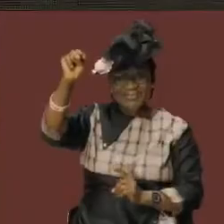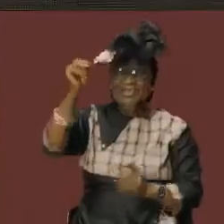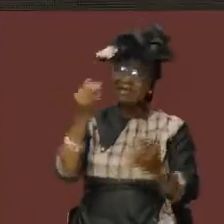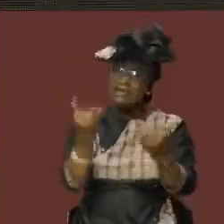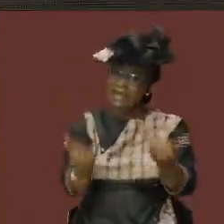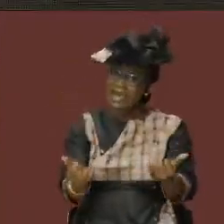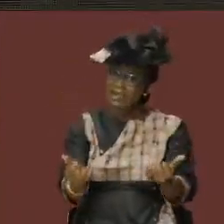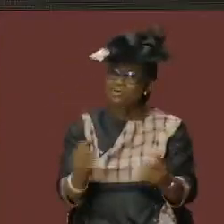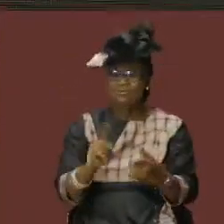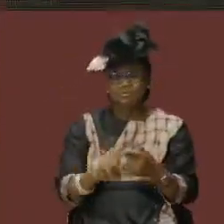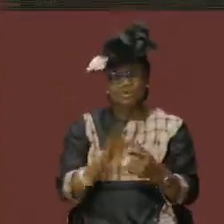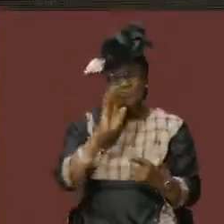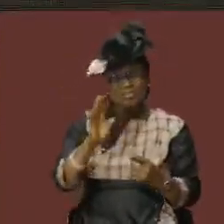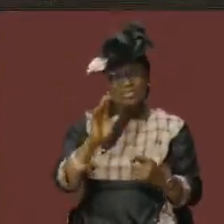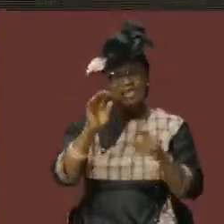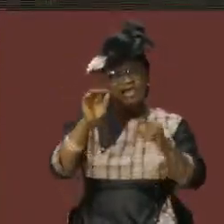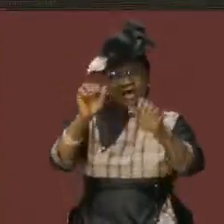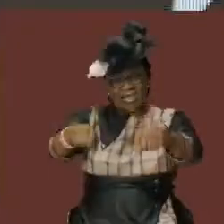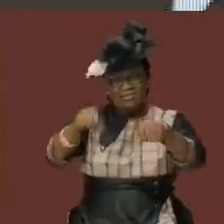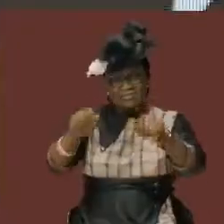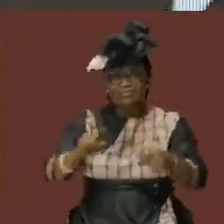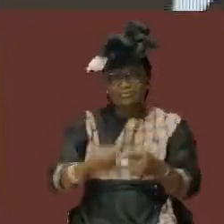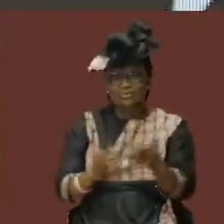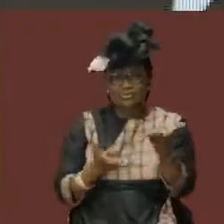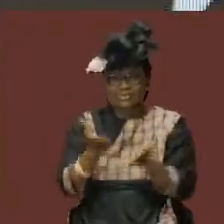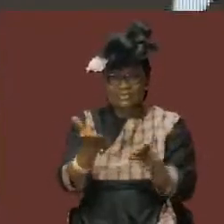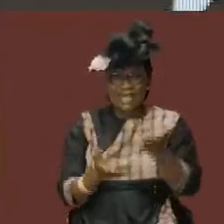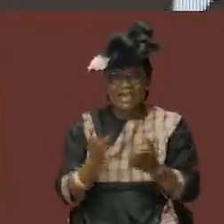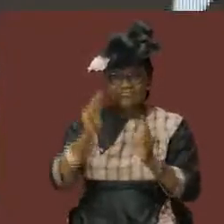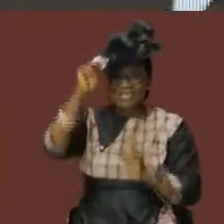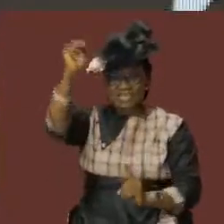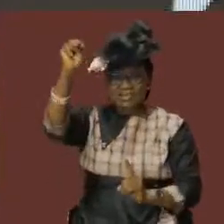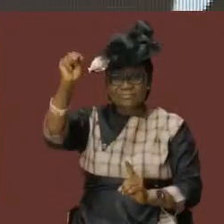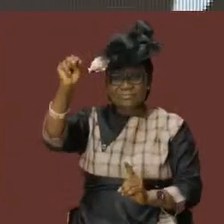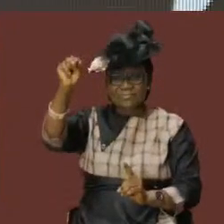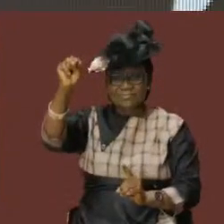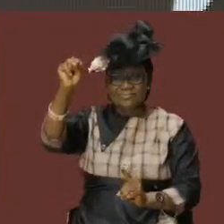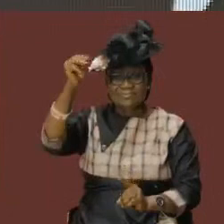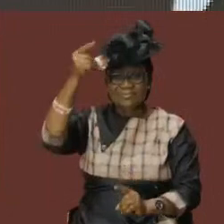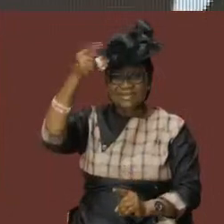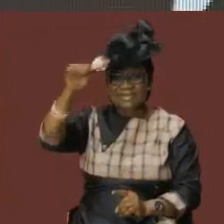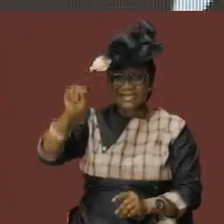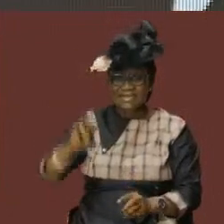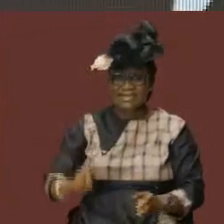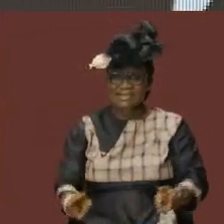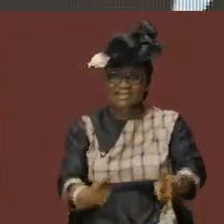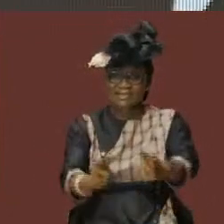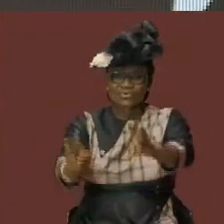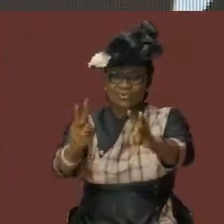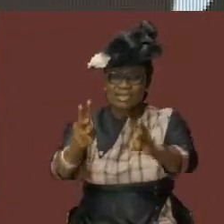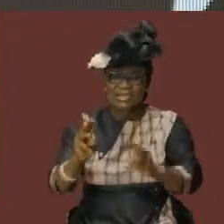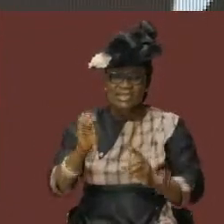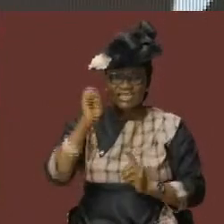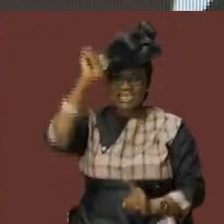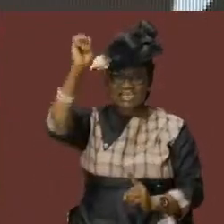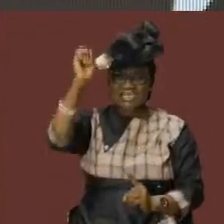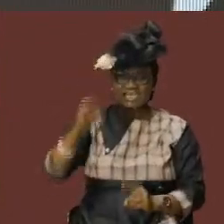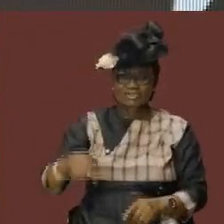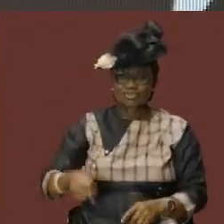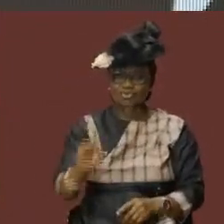Now, to be able to serve him the way he should be served,